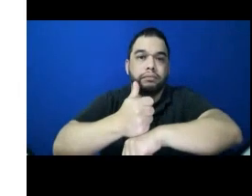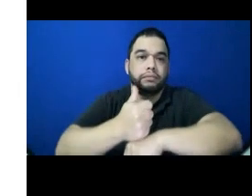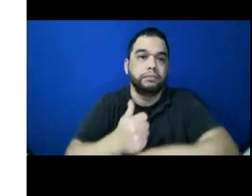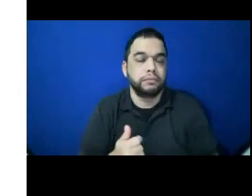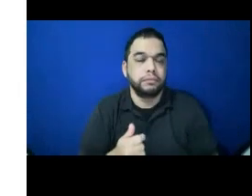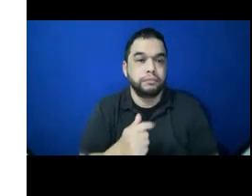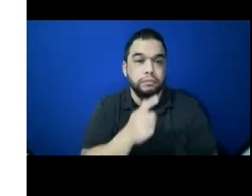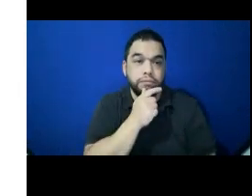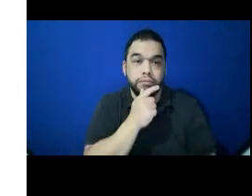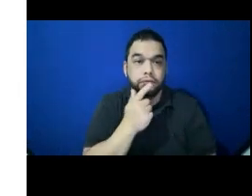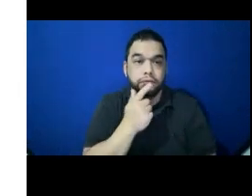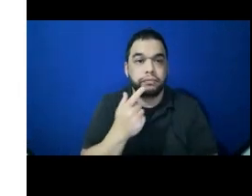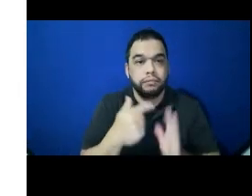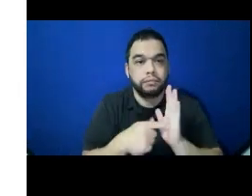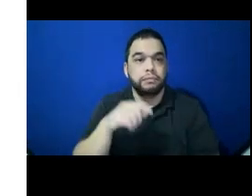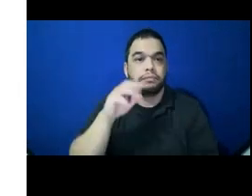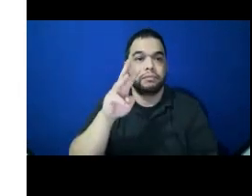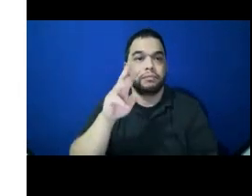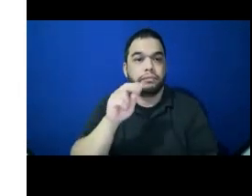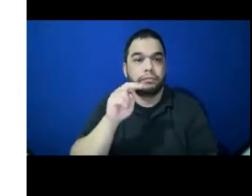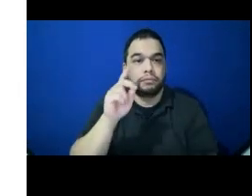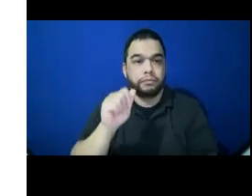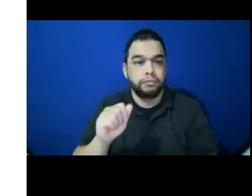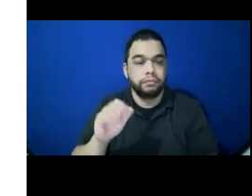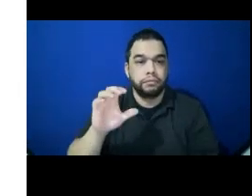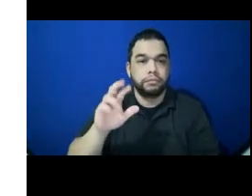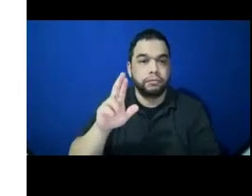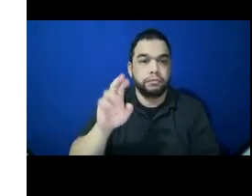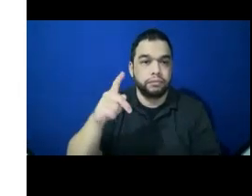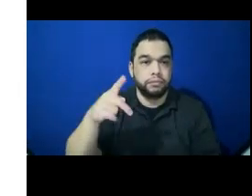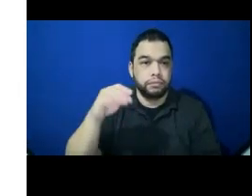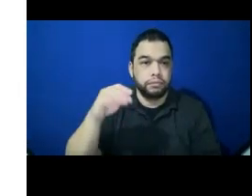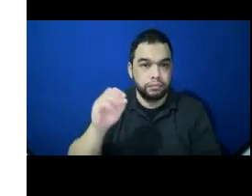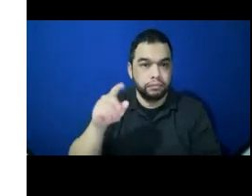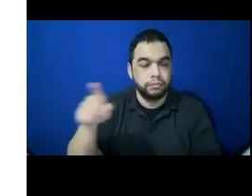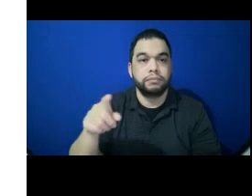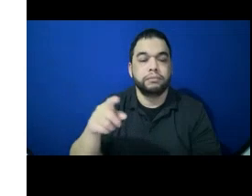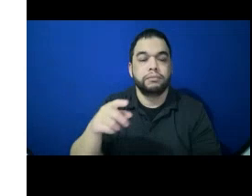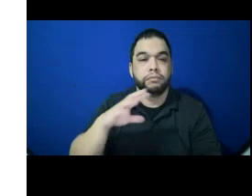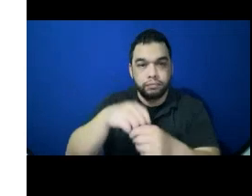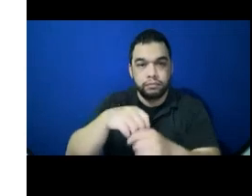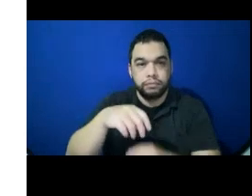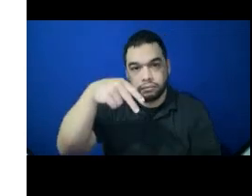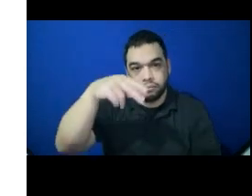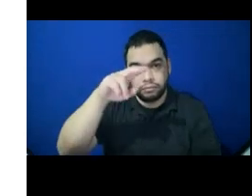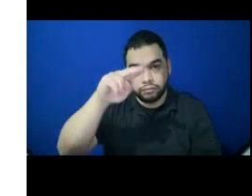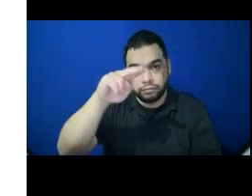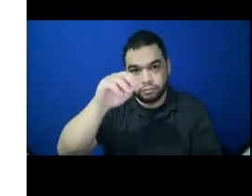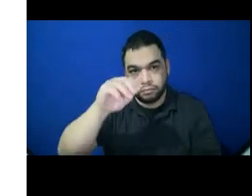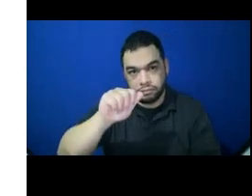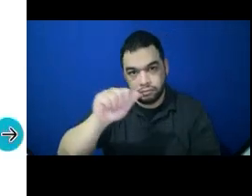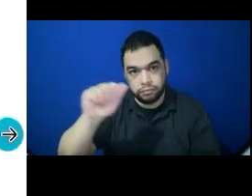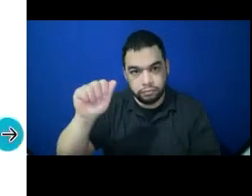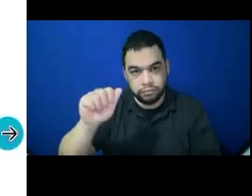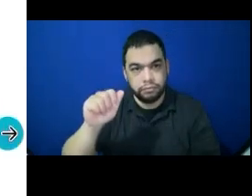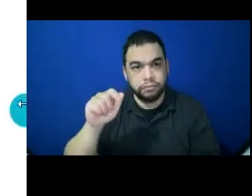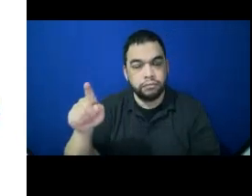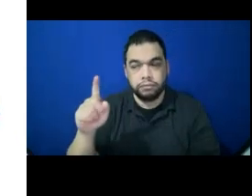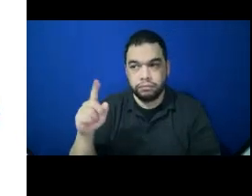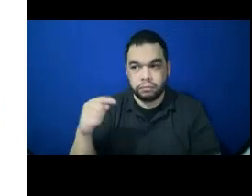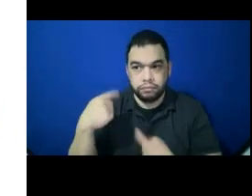Wanda Crespo, who is a fellow supported by NOAA, and over the last couple of years has had some mentorship